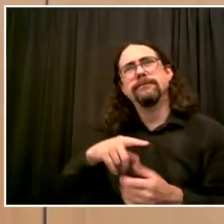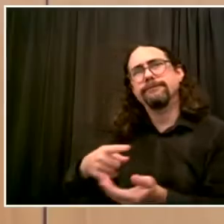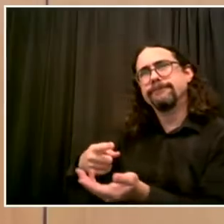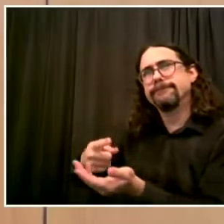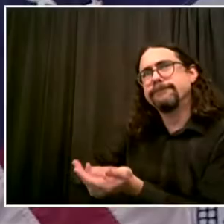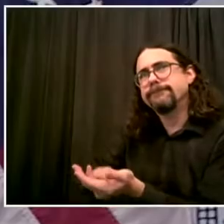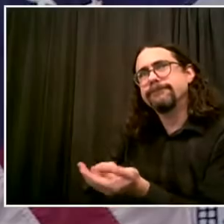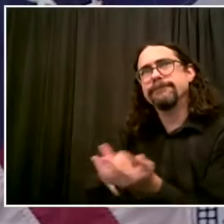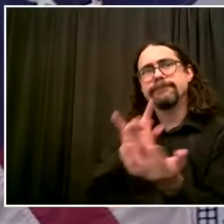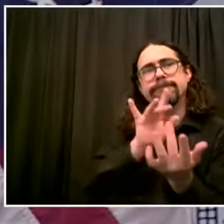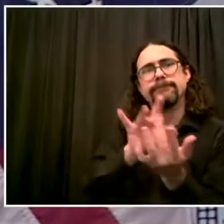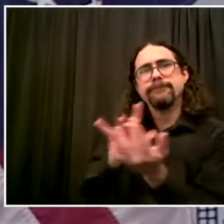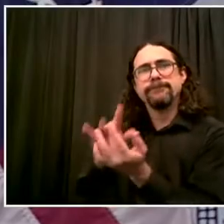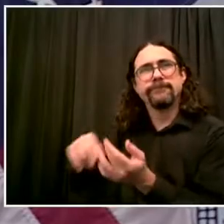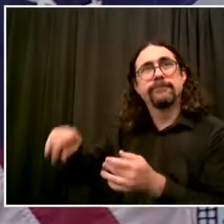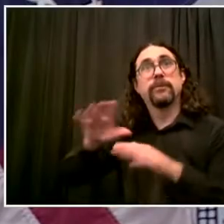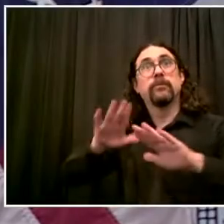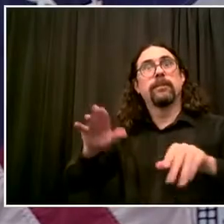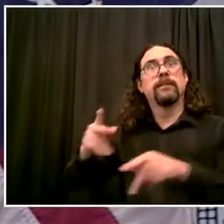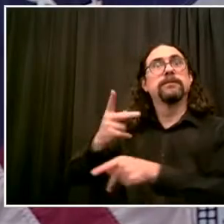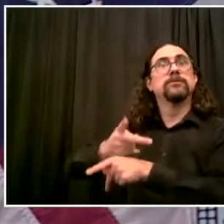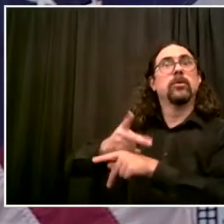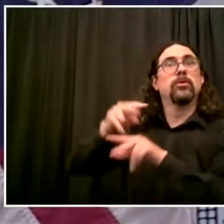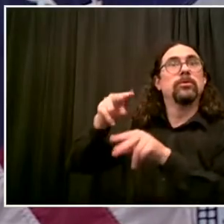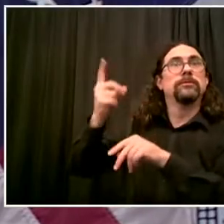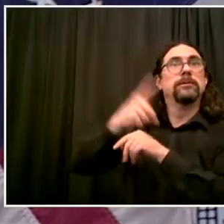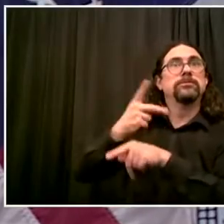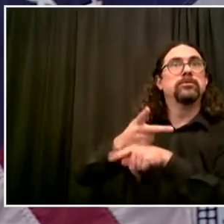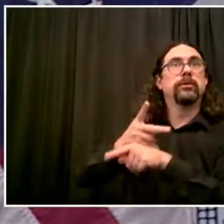ahead. The next question is Matt Shays from Newsday.